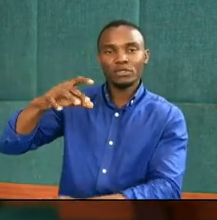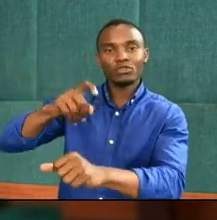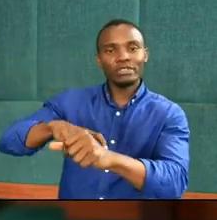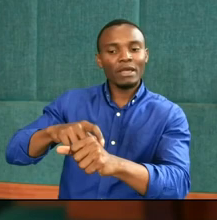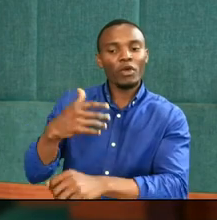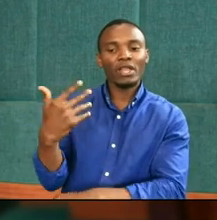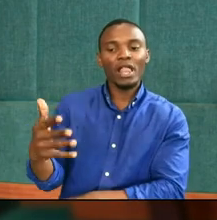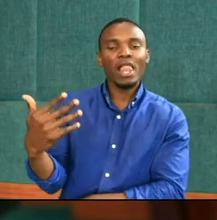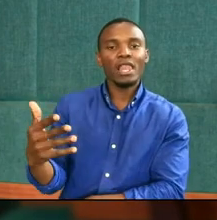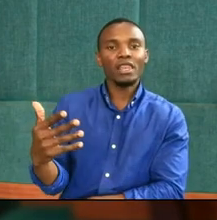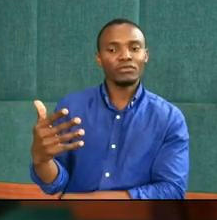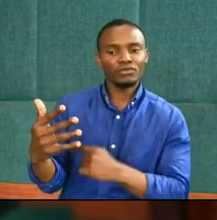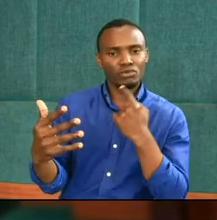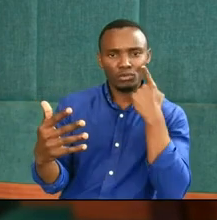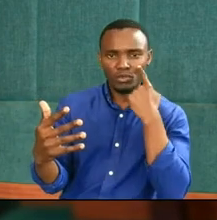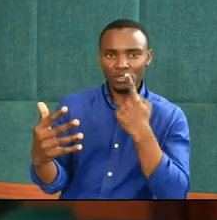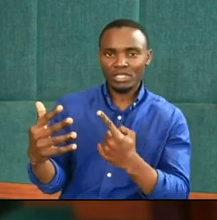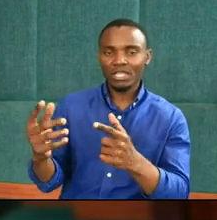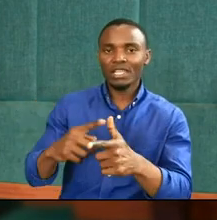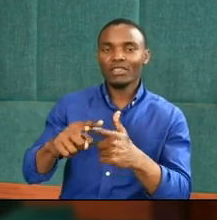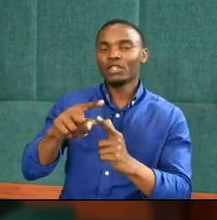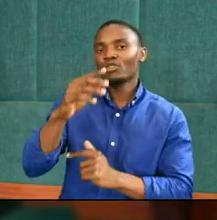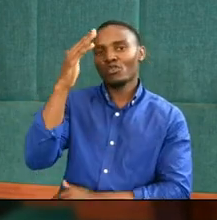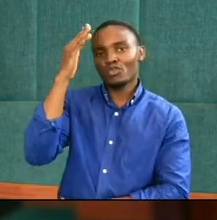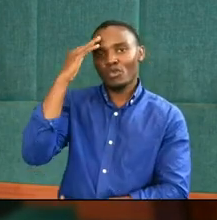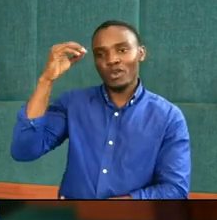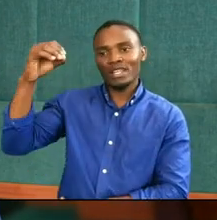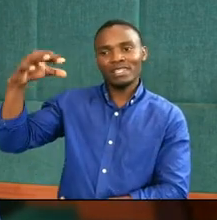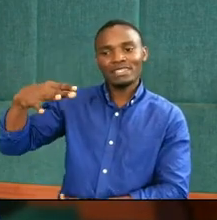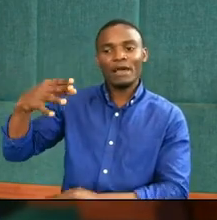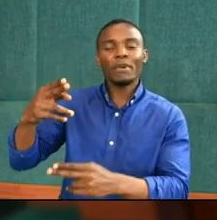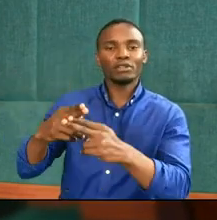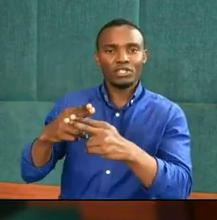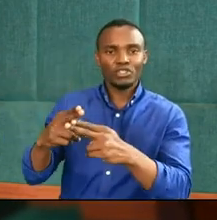out, that tells you that summer is on its way.